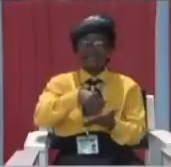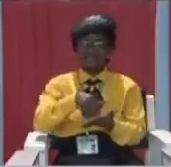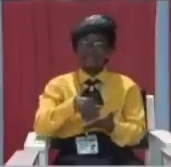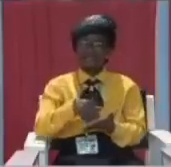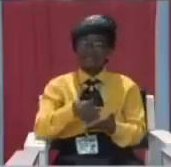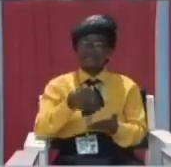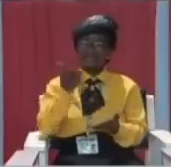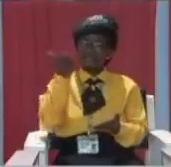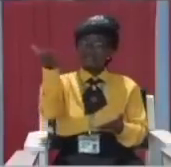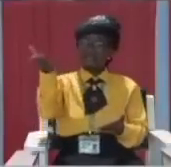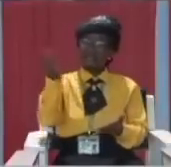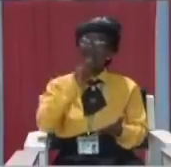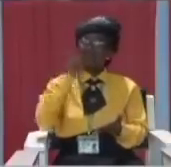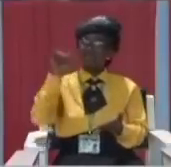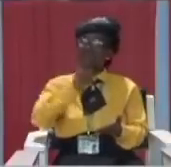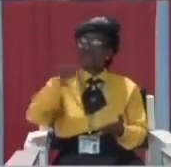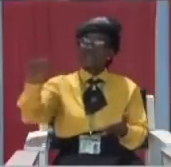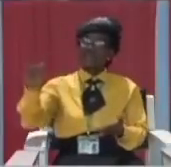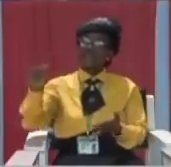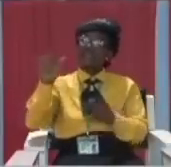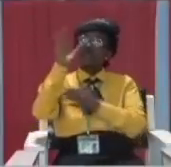There is a God, the God of all flesh.